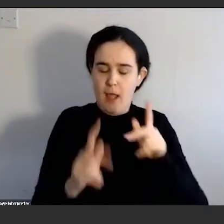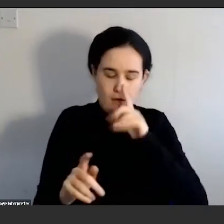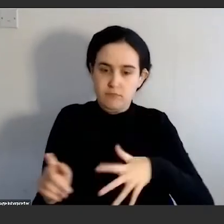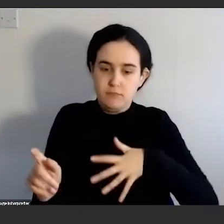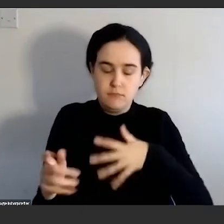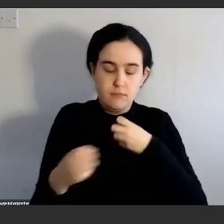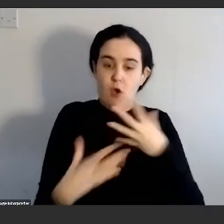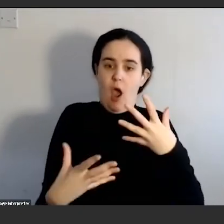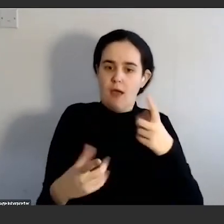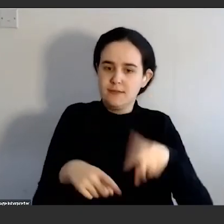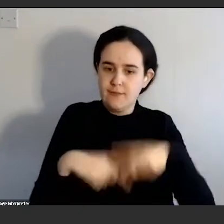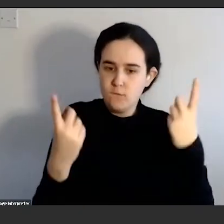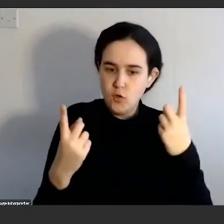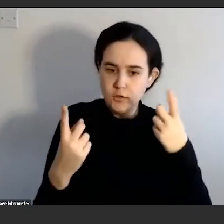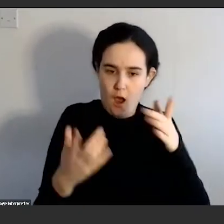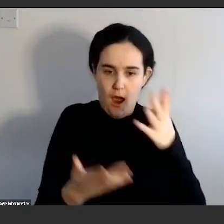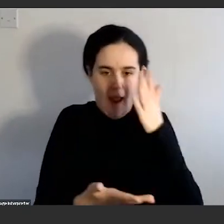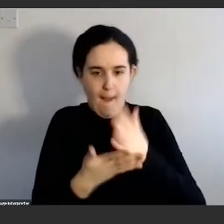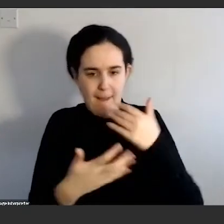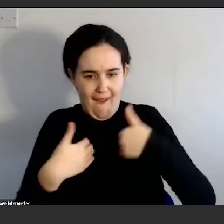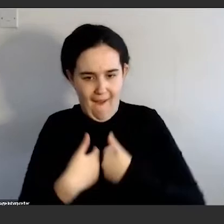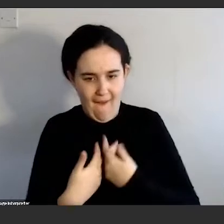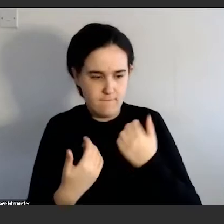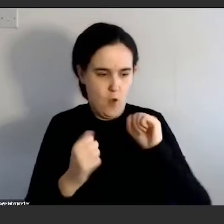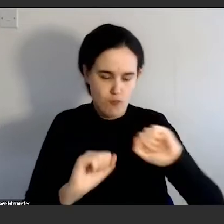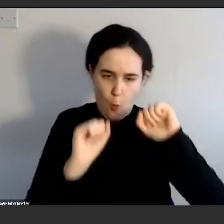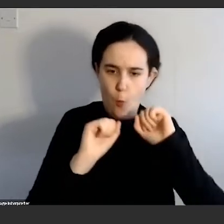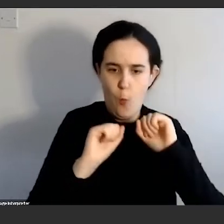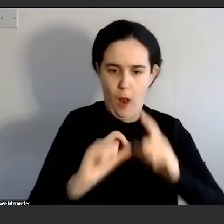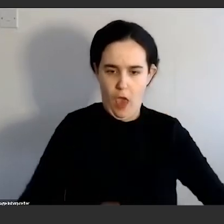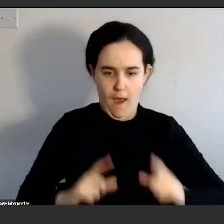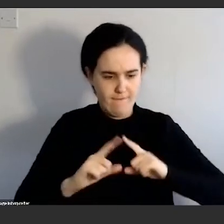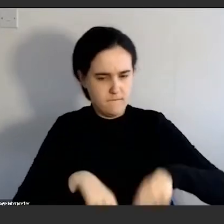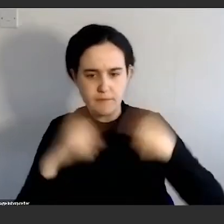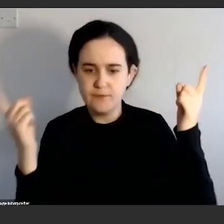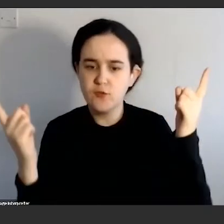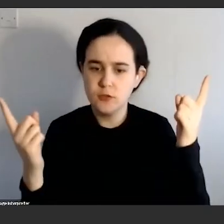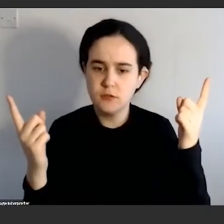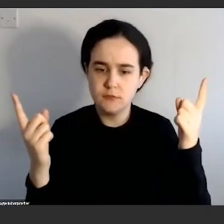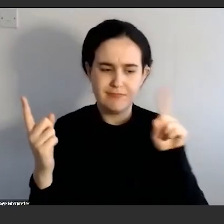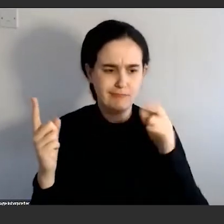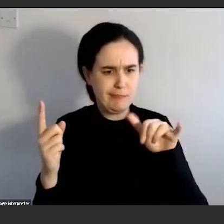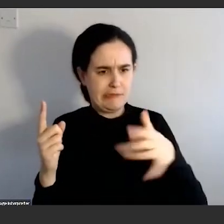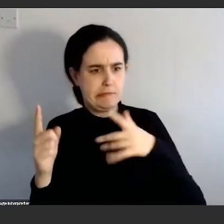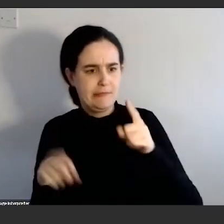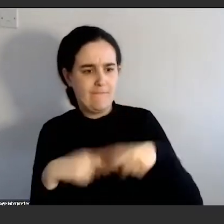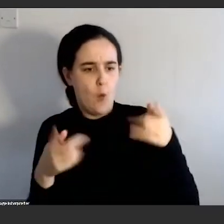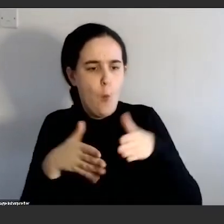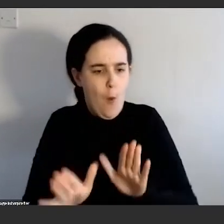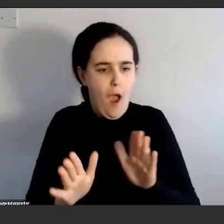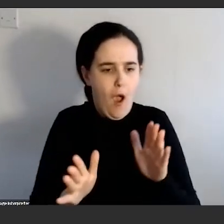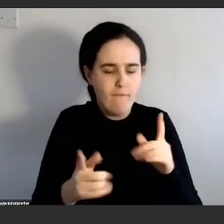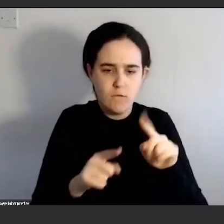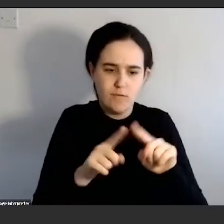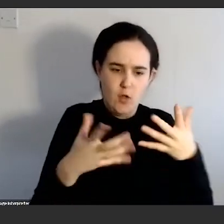to obtain health services without judgment or discrimination, which it is about that, but it's also about the right to